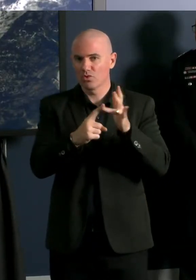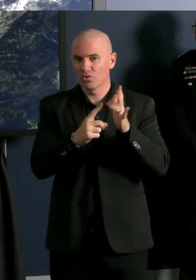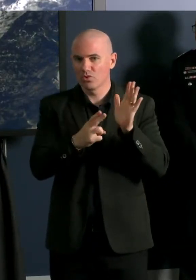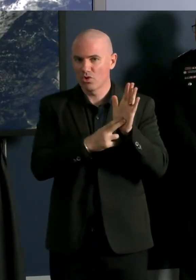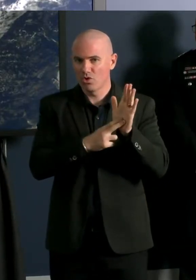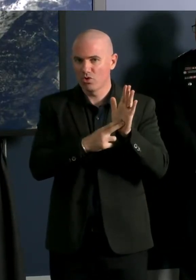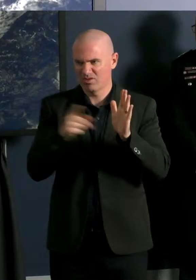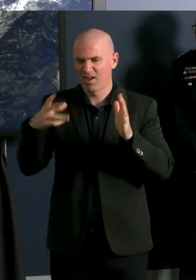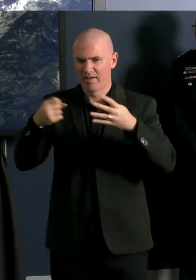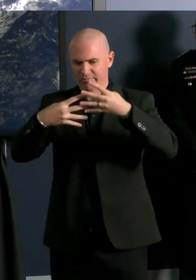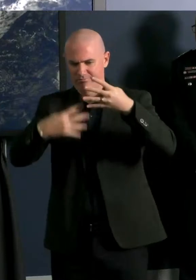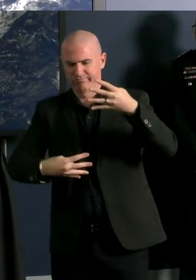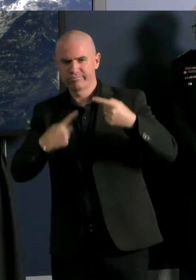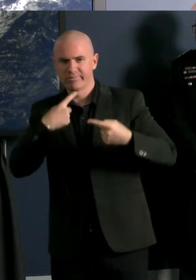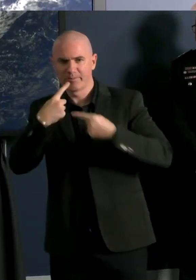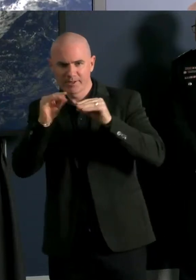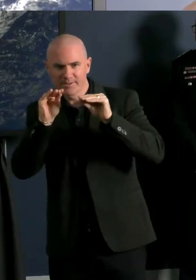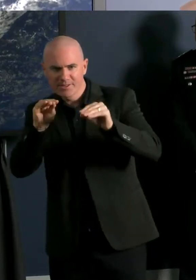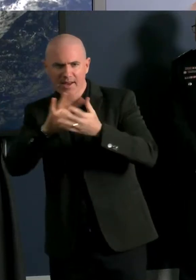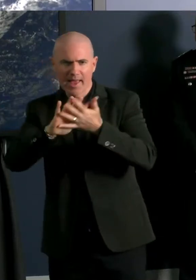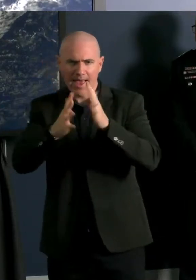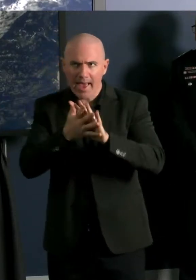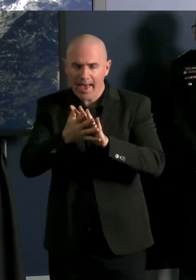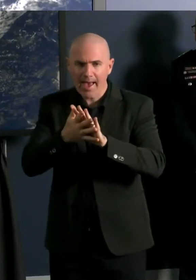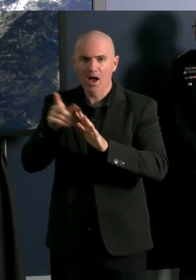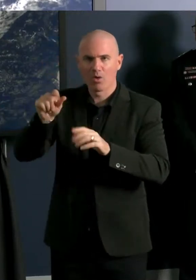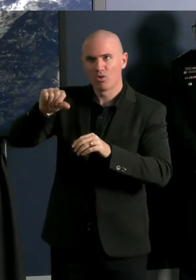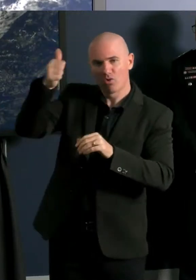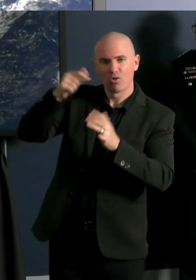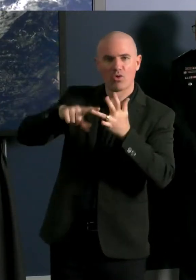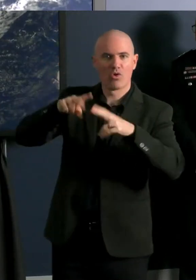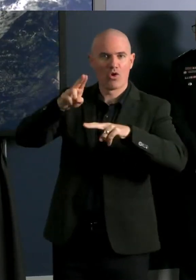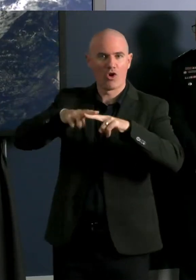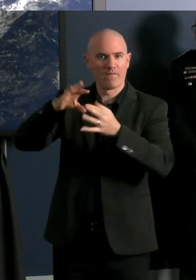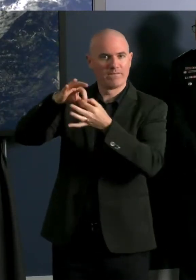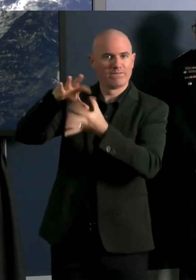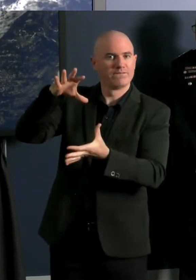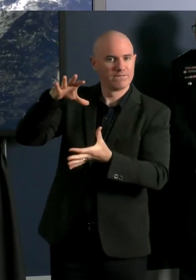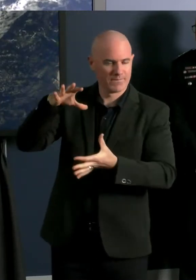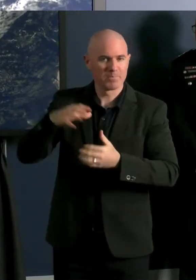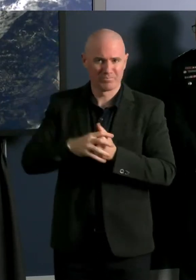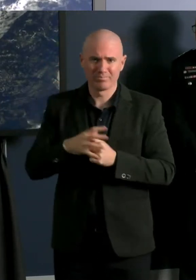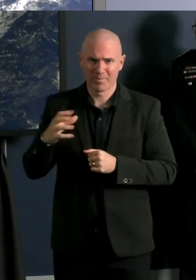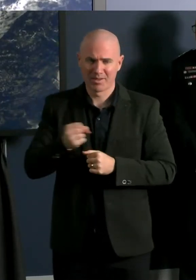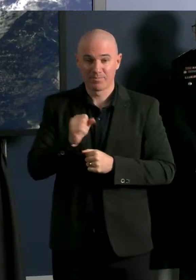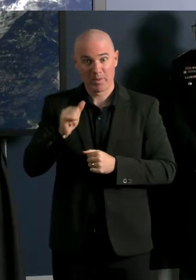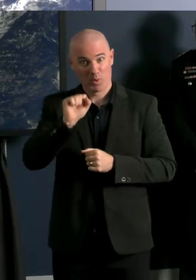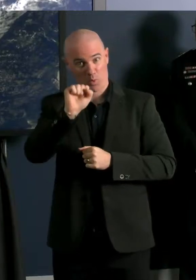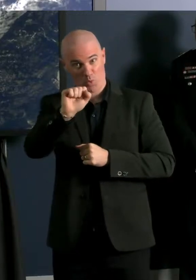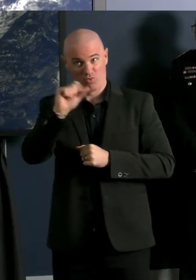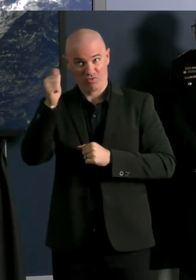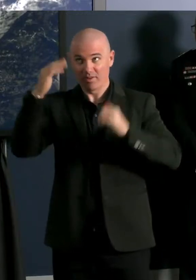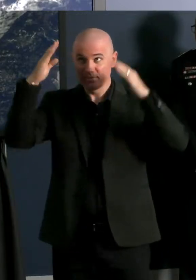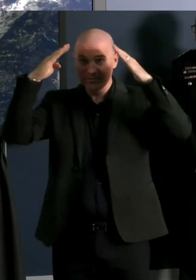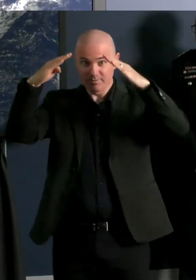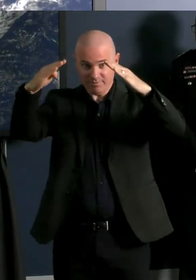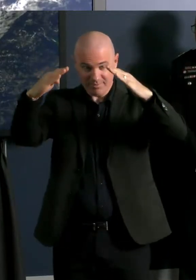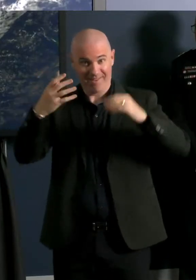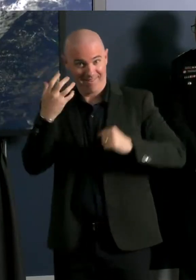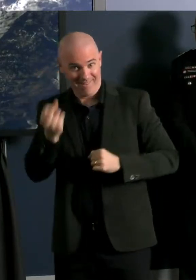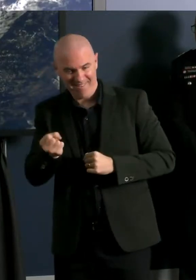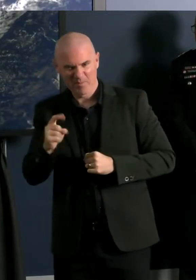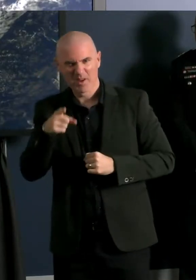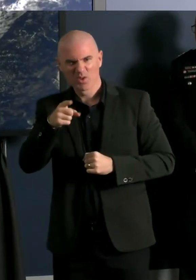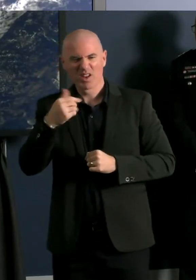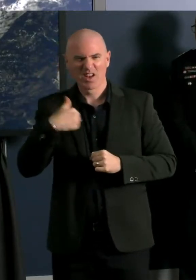safely. If your system has already been impacted by heavy rain or flooding, for example,